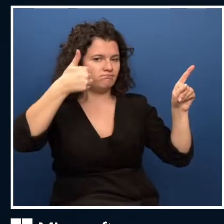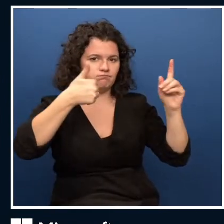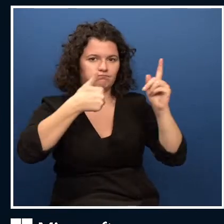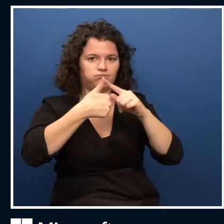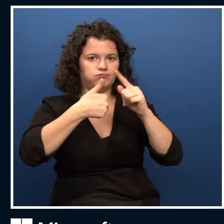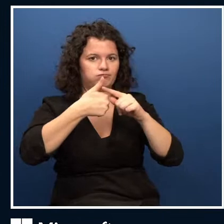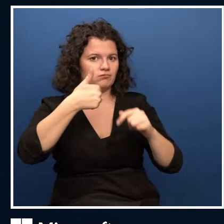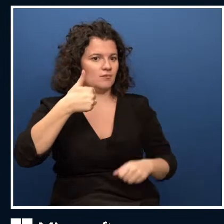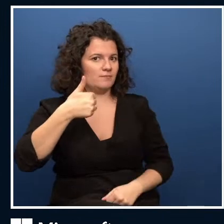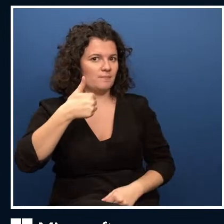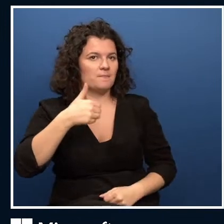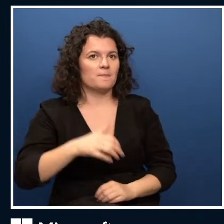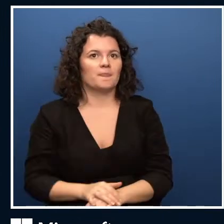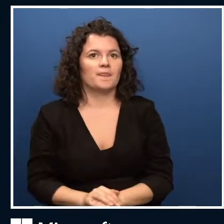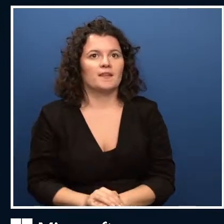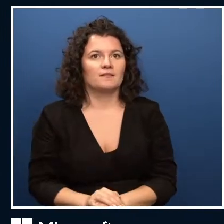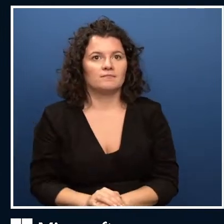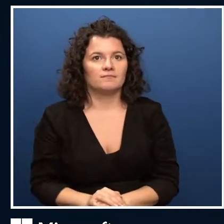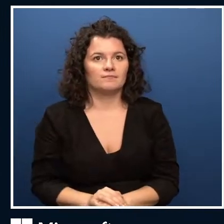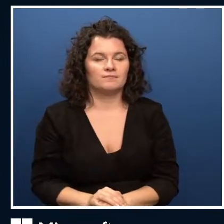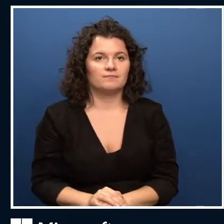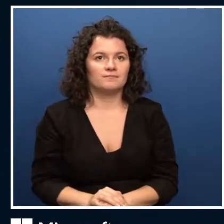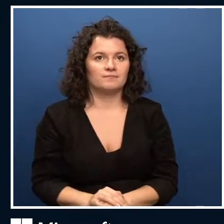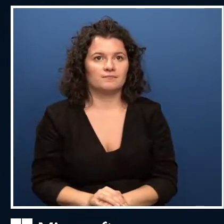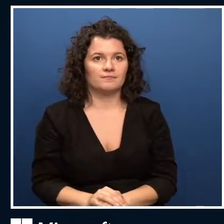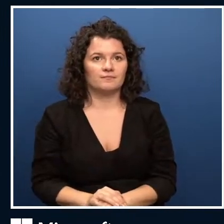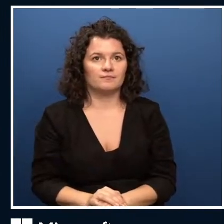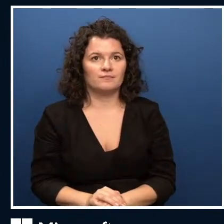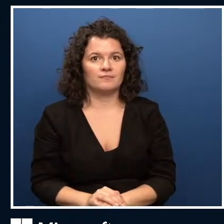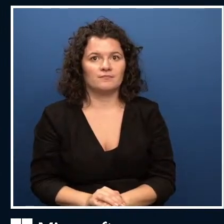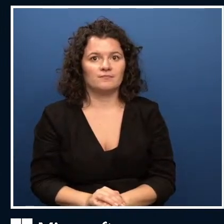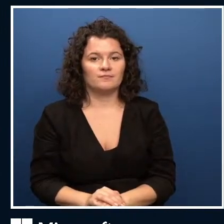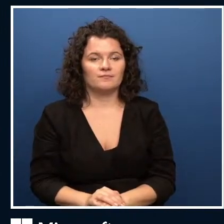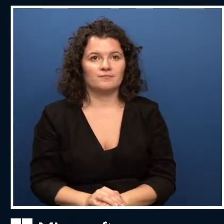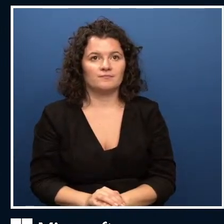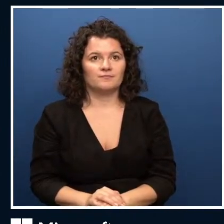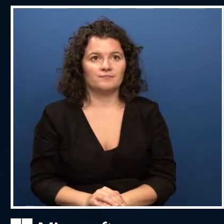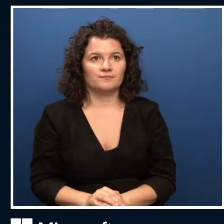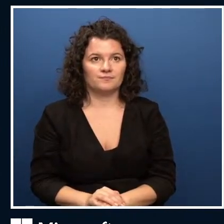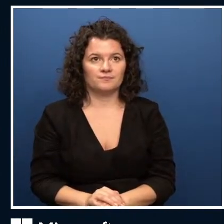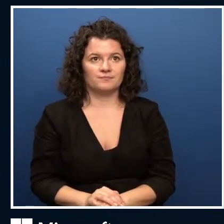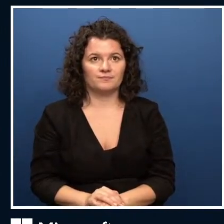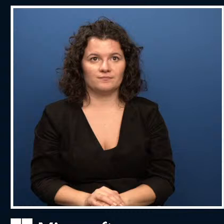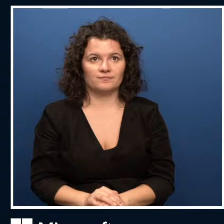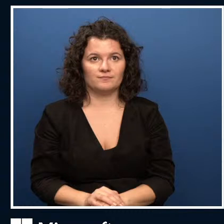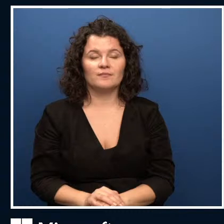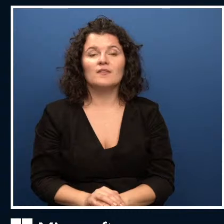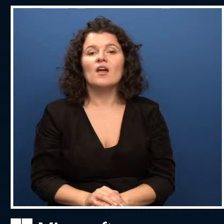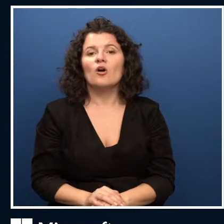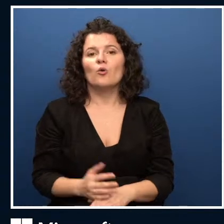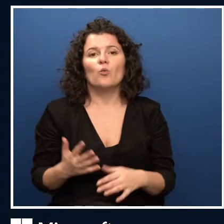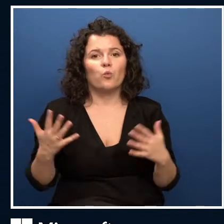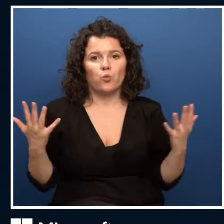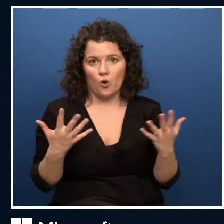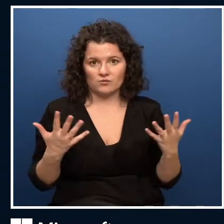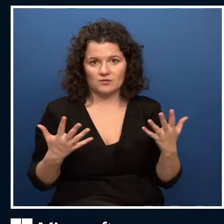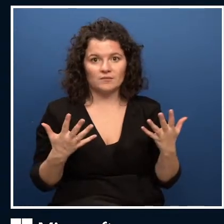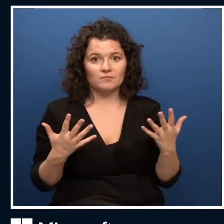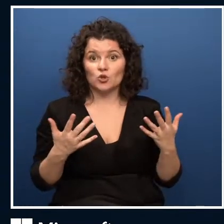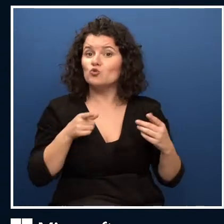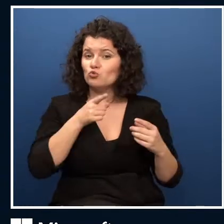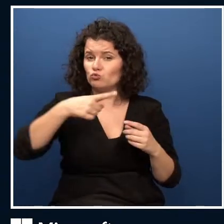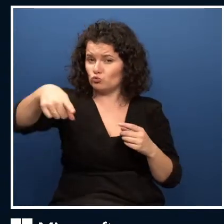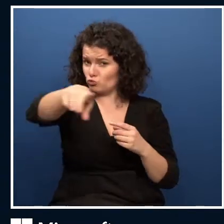start introducing fairness in your models. So part about FairLearn I love the most is the ease of assessing and